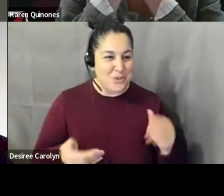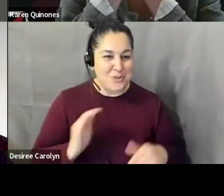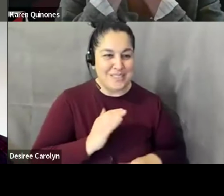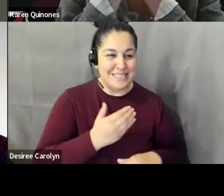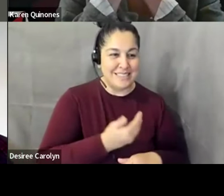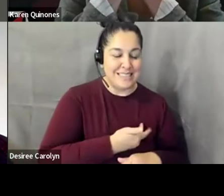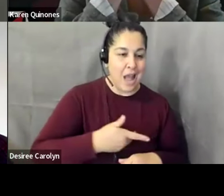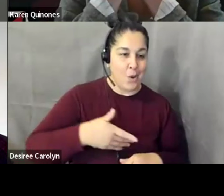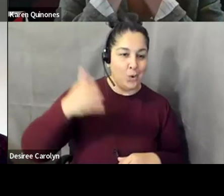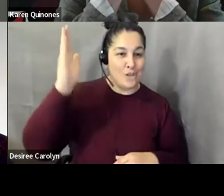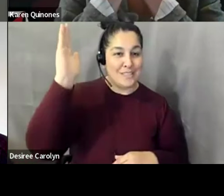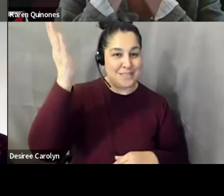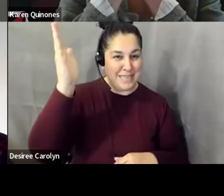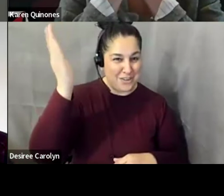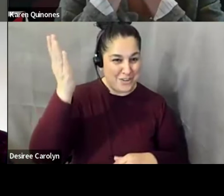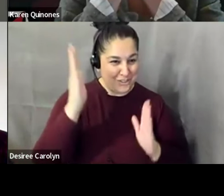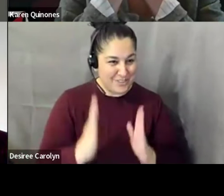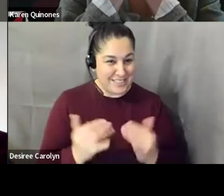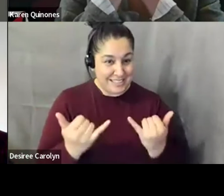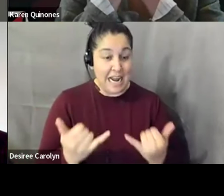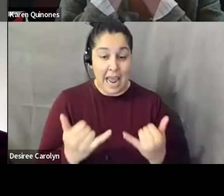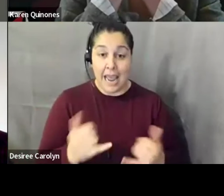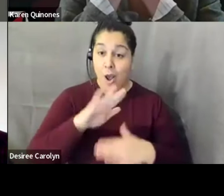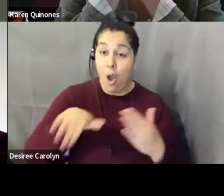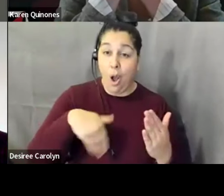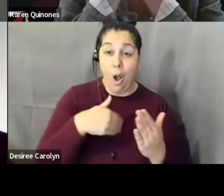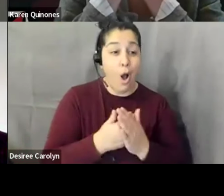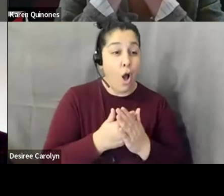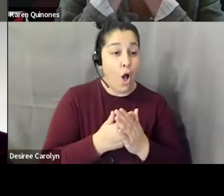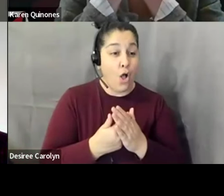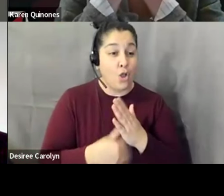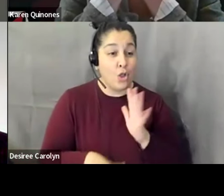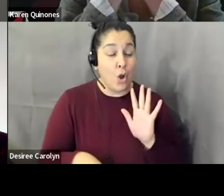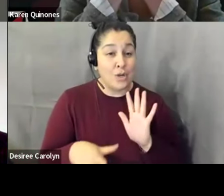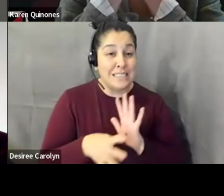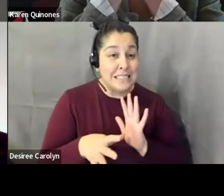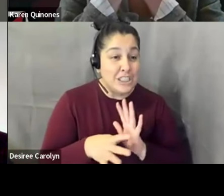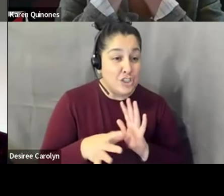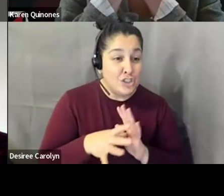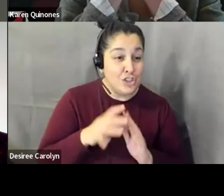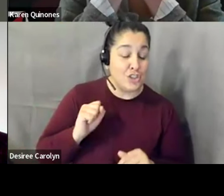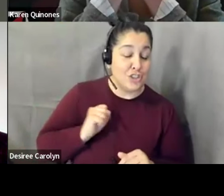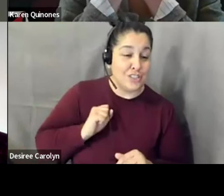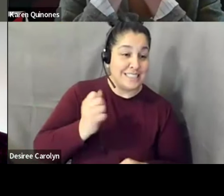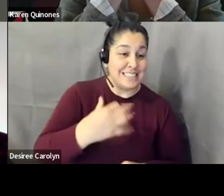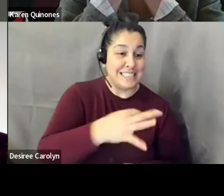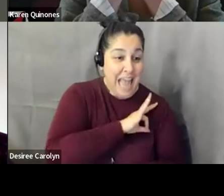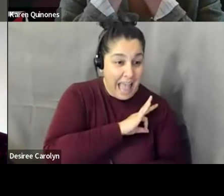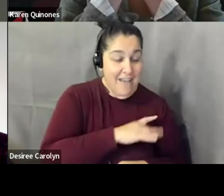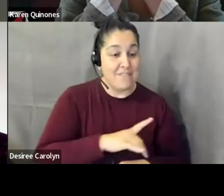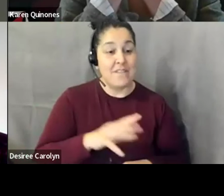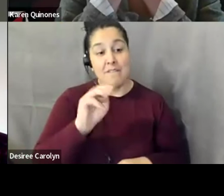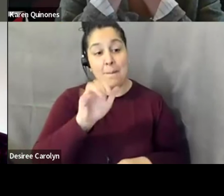day. They're all senior staff of the Mayor's Office of Deaf, Deafblind, and Hard of Hearing,